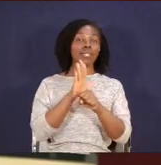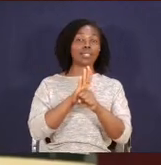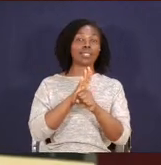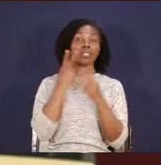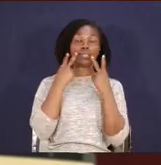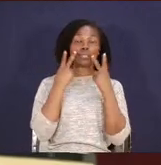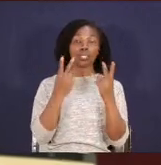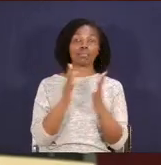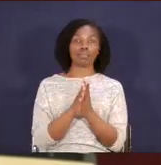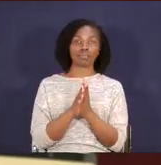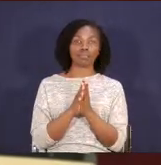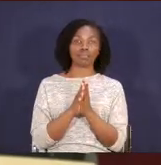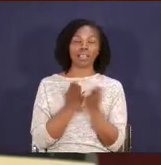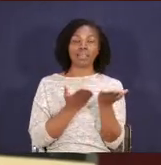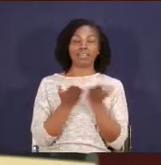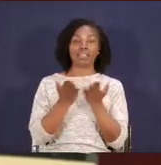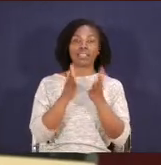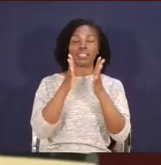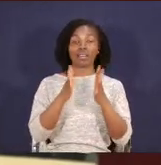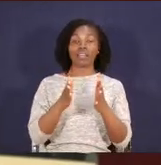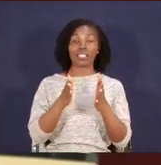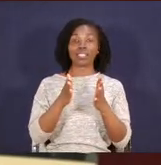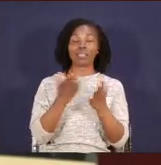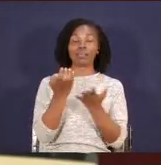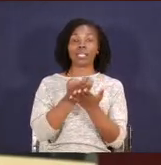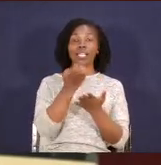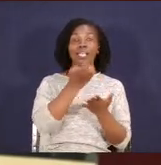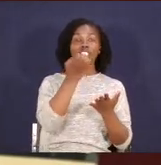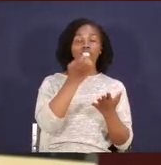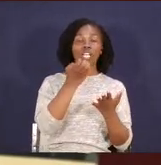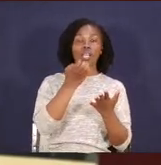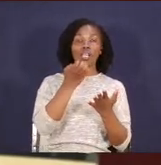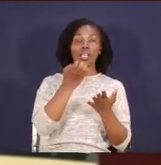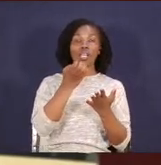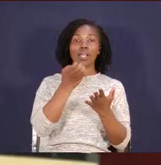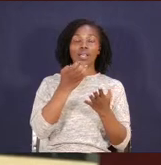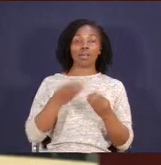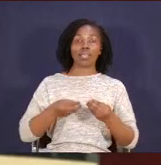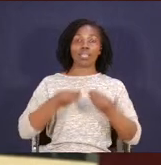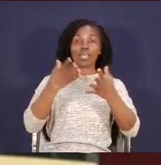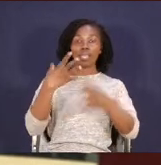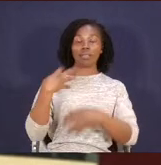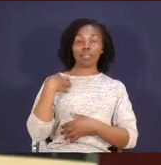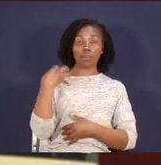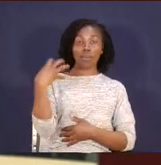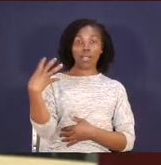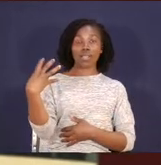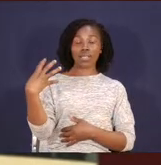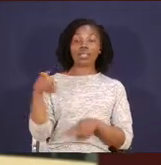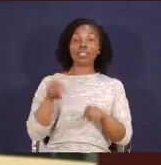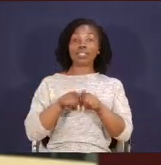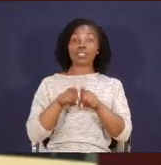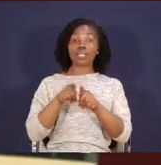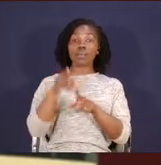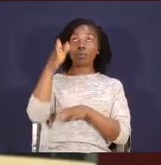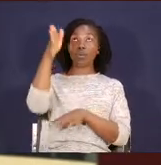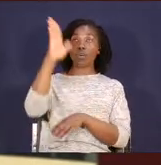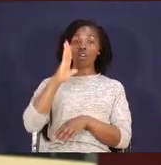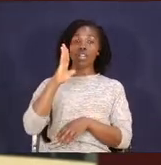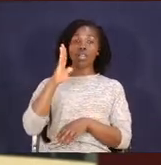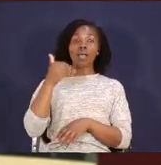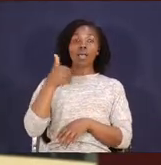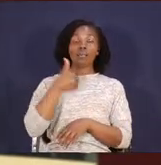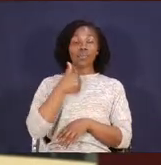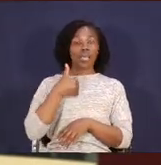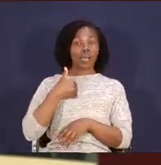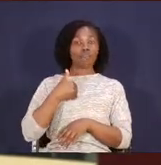see this servant, this man here, gave his wealth. He gave out his wealth, like God has given us his wealth.